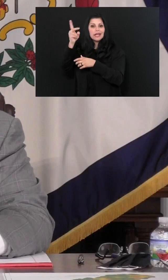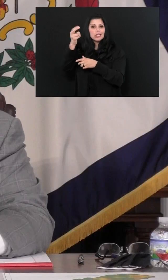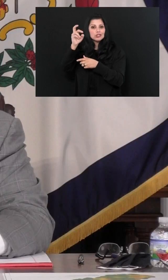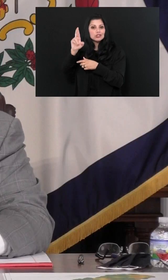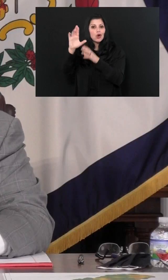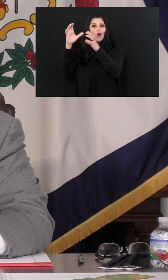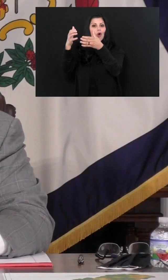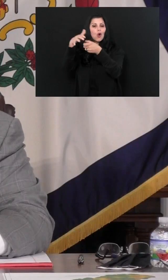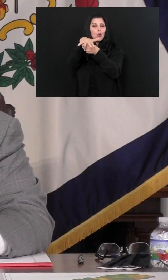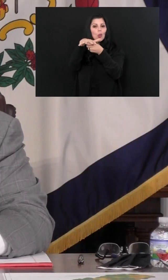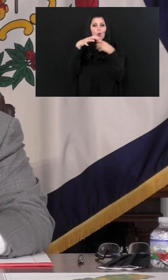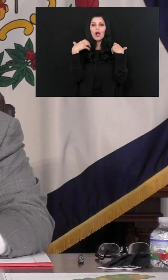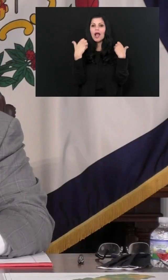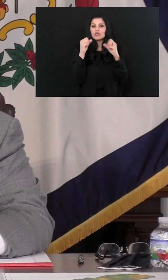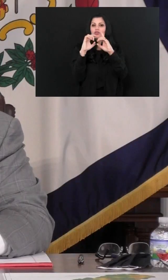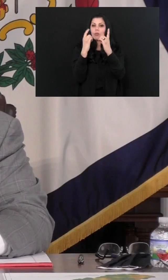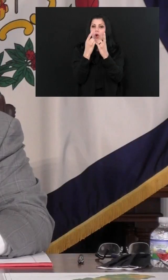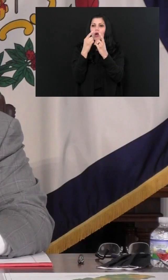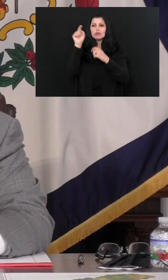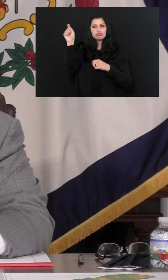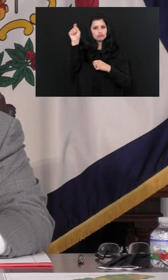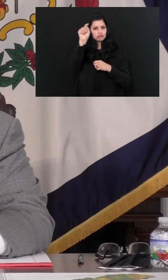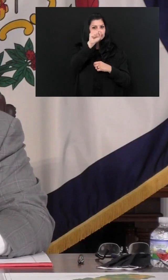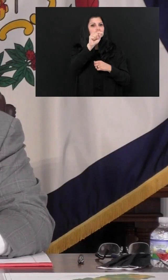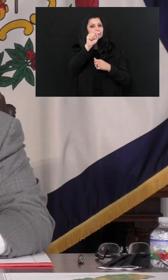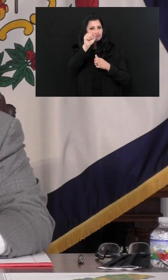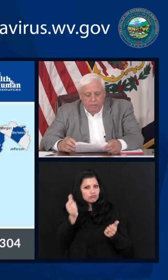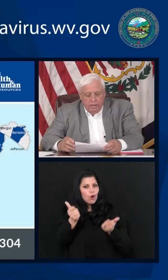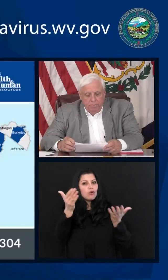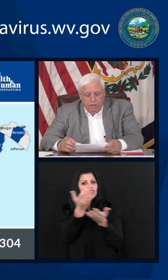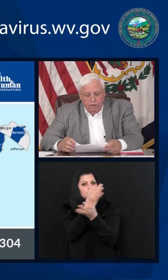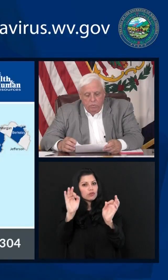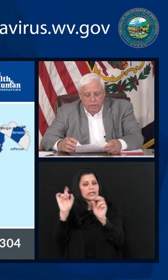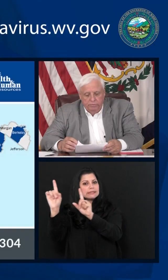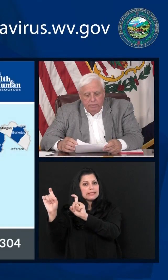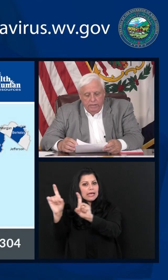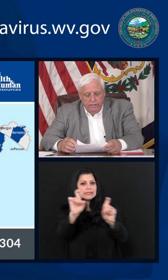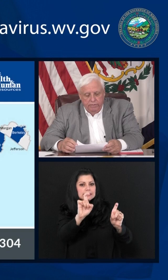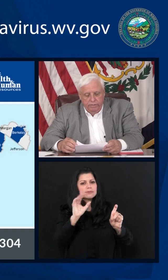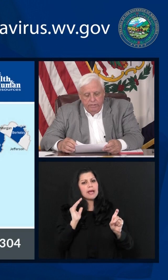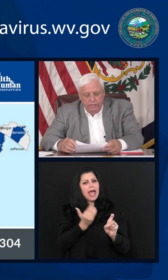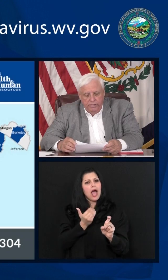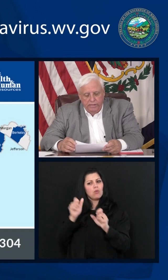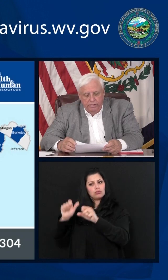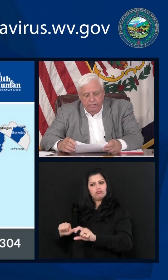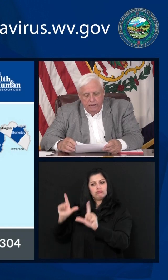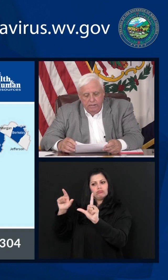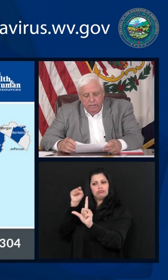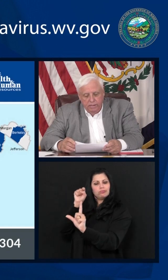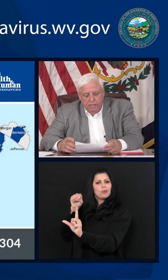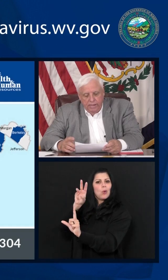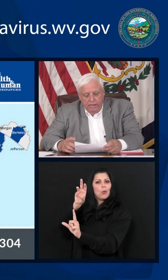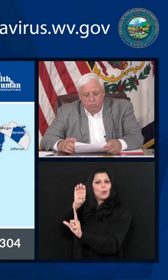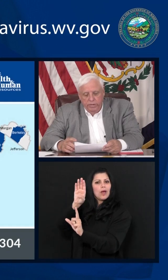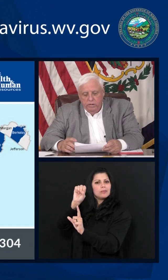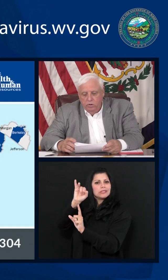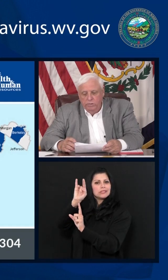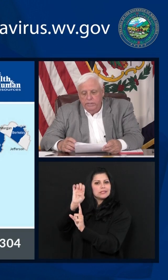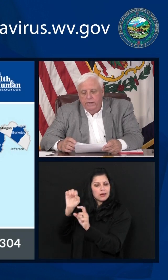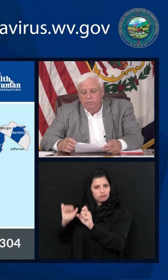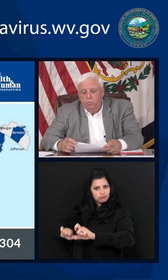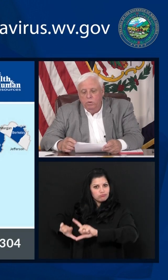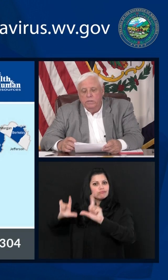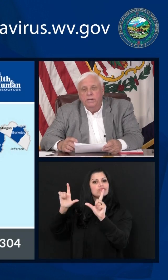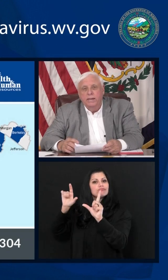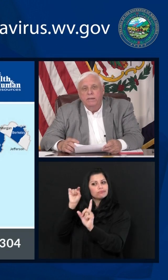all across our state offering that testing. It should be up on our website and everything, and we